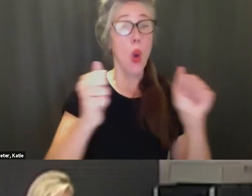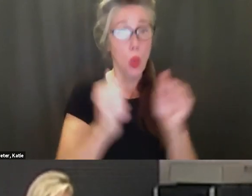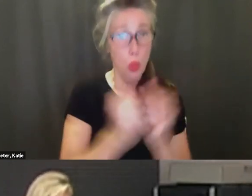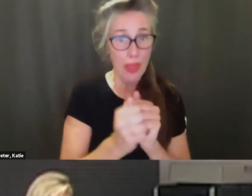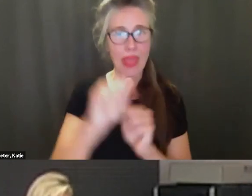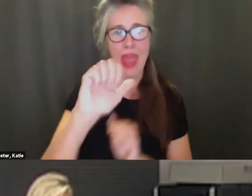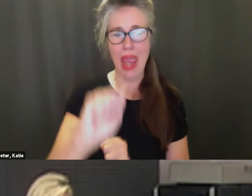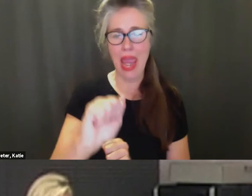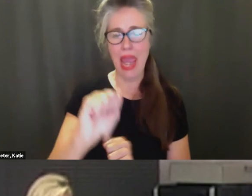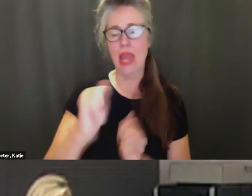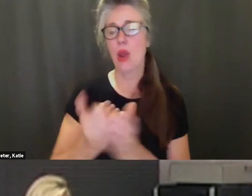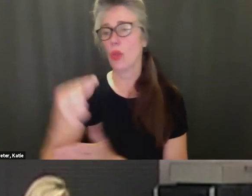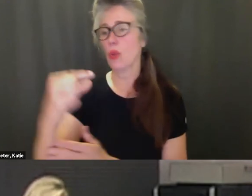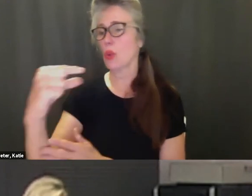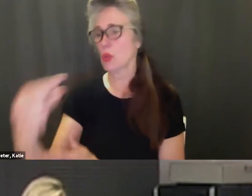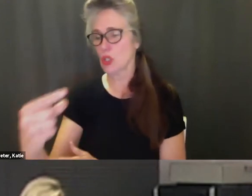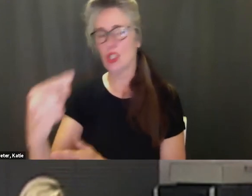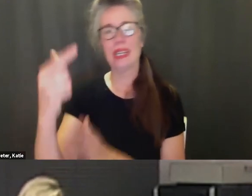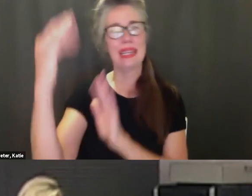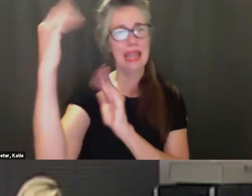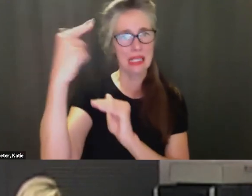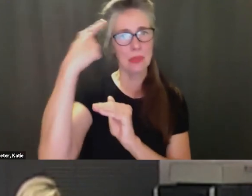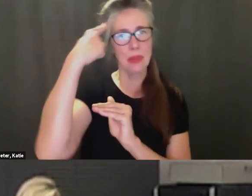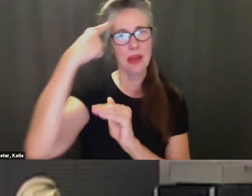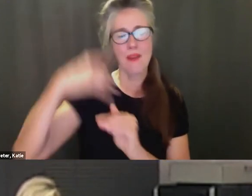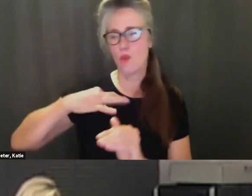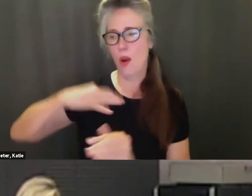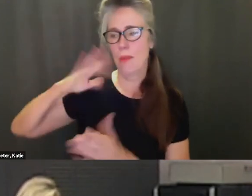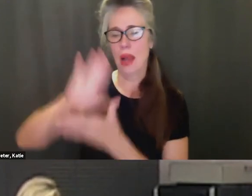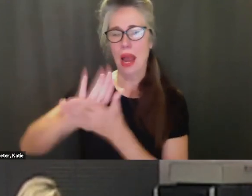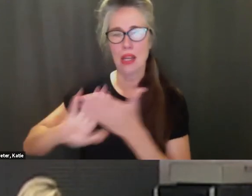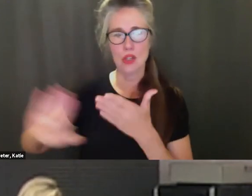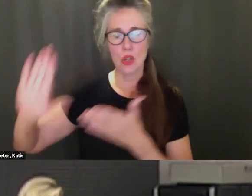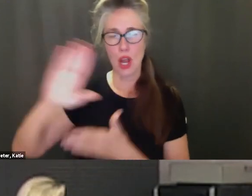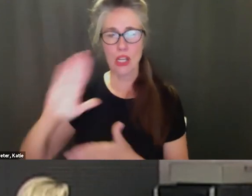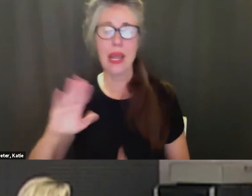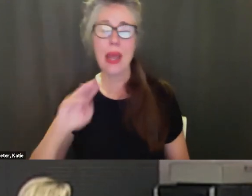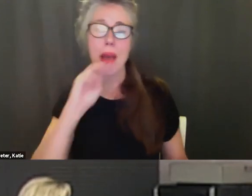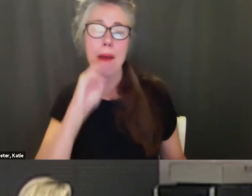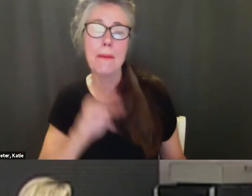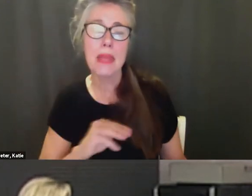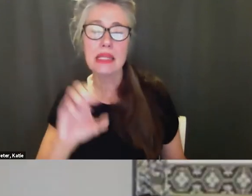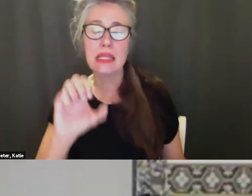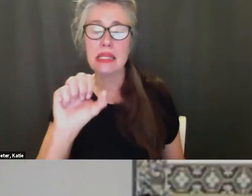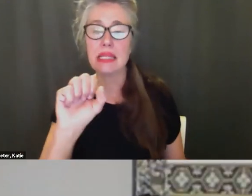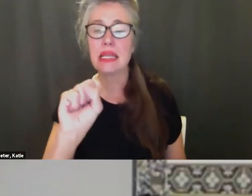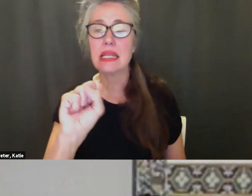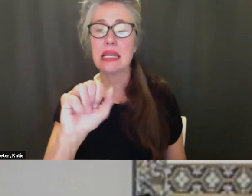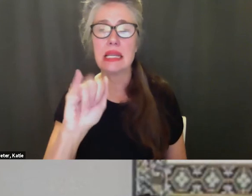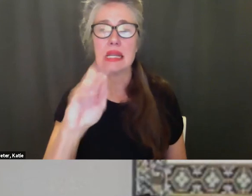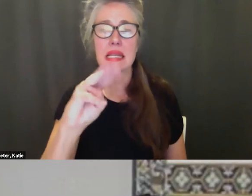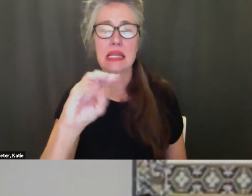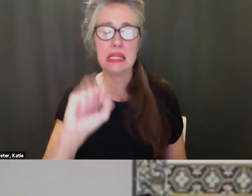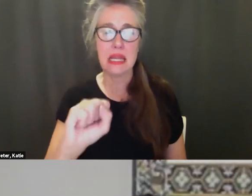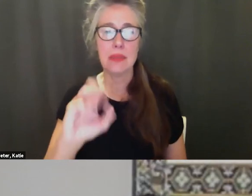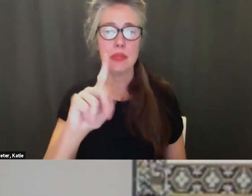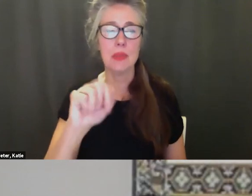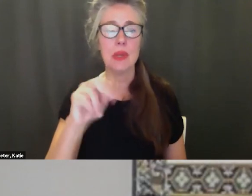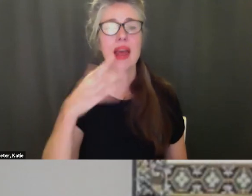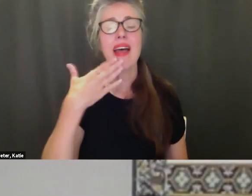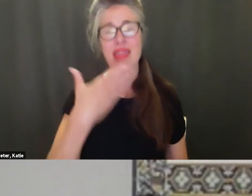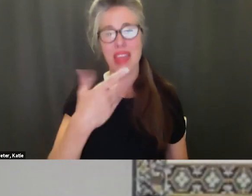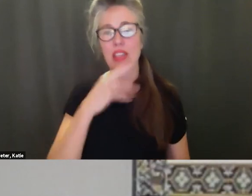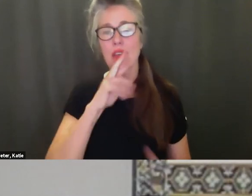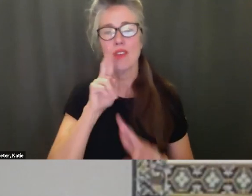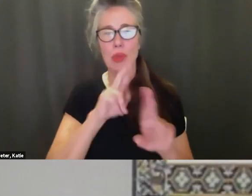you. Ms. Sims Mountain, please. Yes, thank you. Thank you for this report. And I know that we didn't